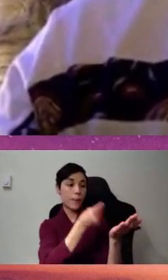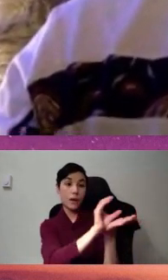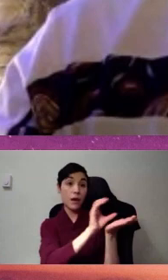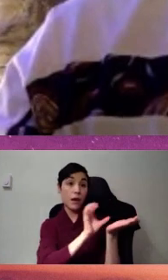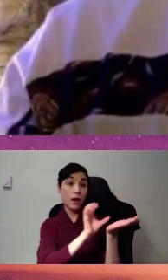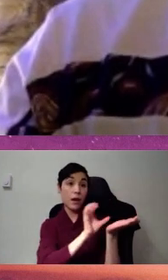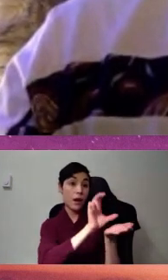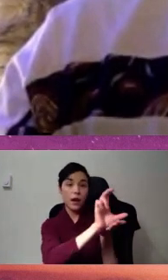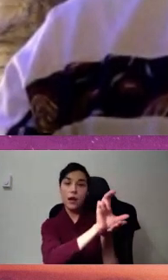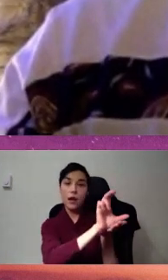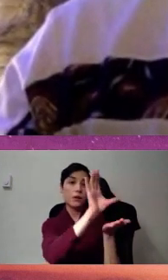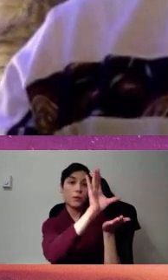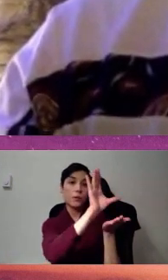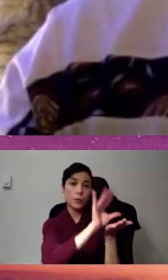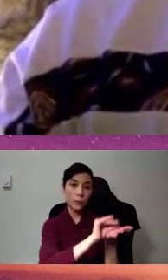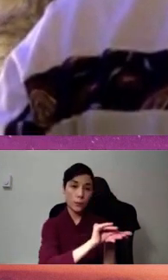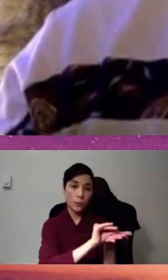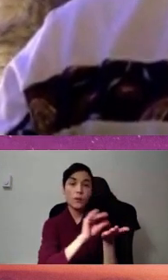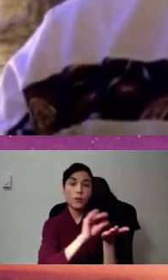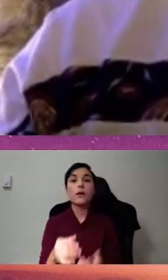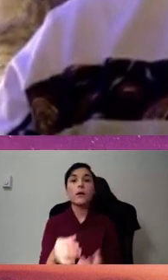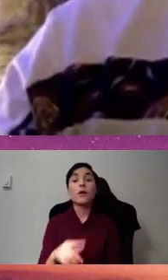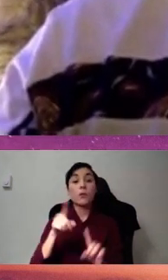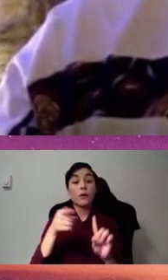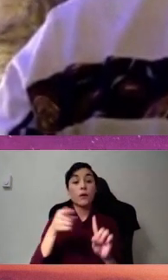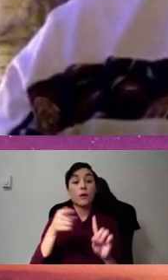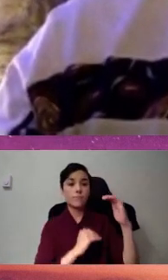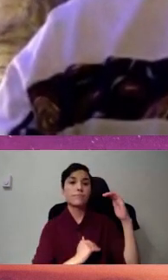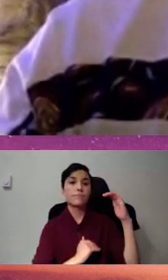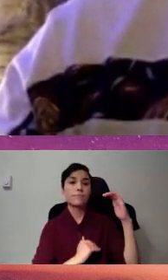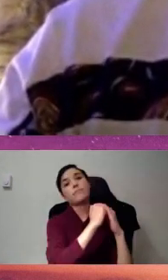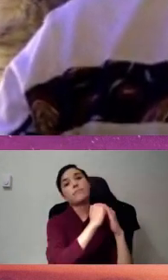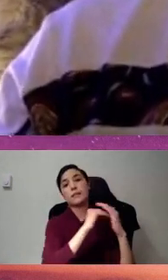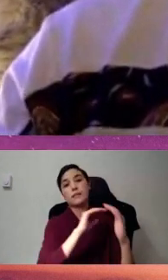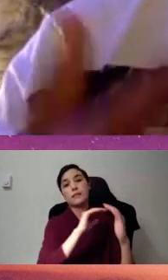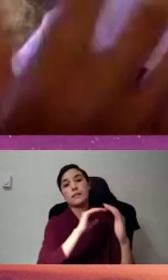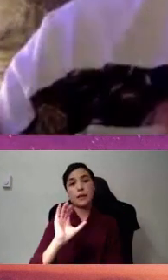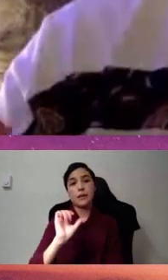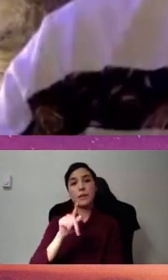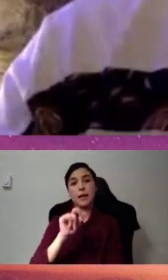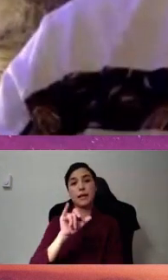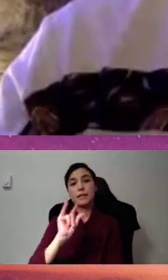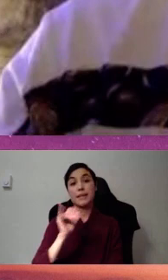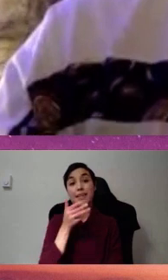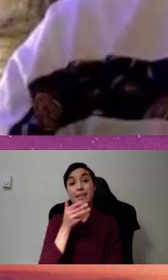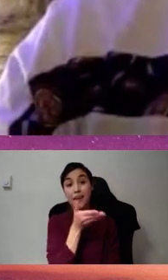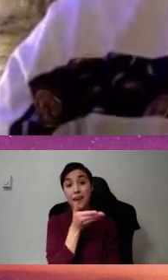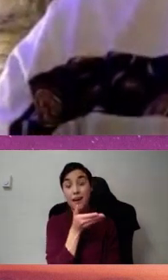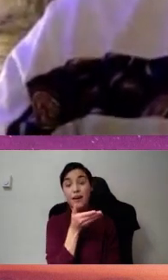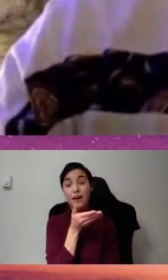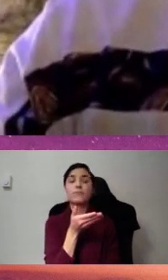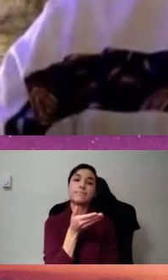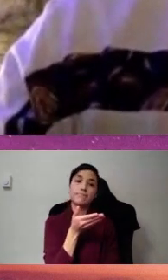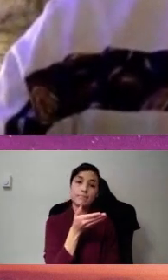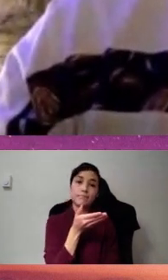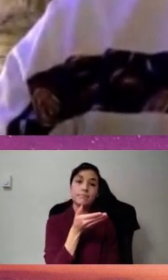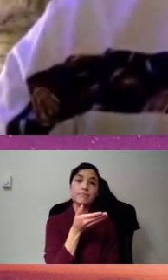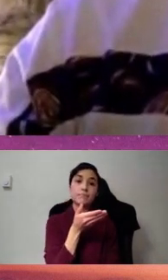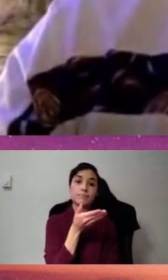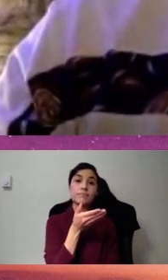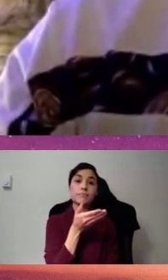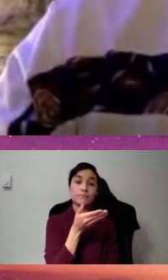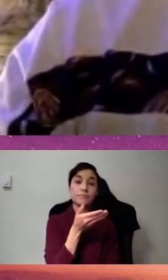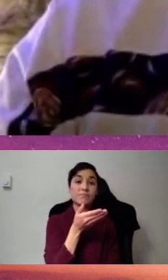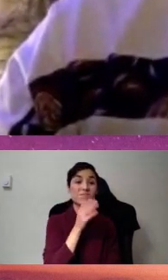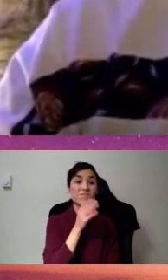So while they were at max capacity, those foundations and those efforts,